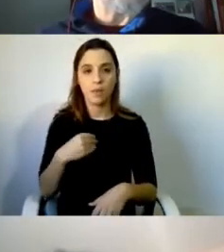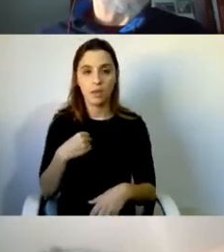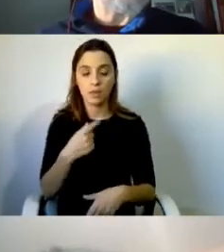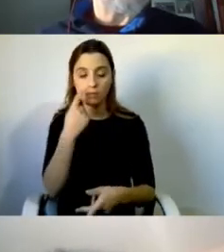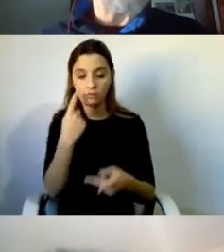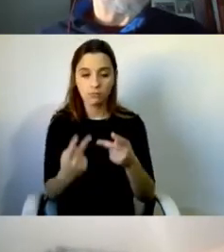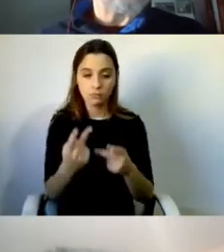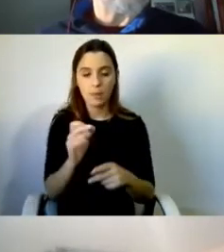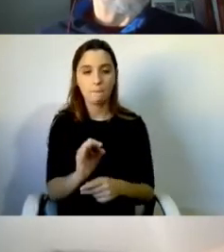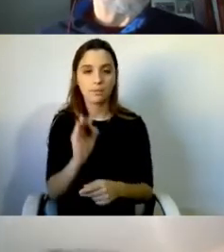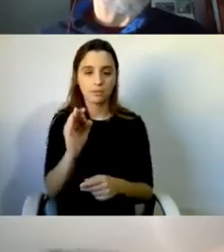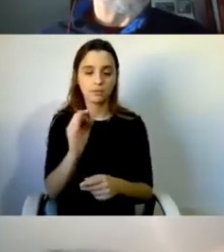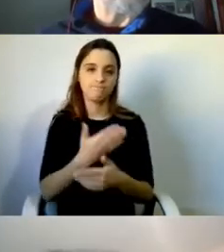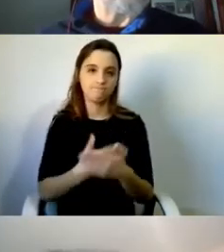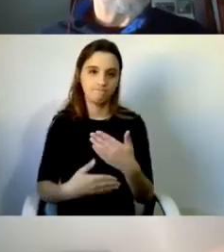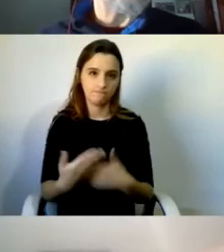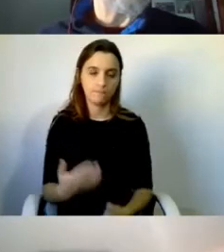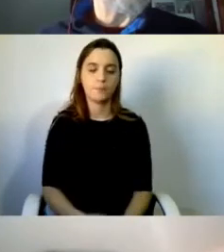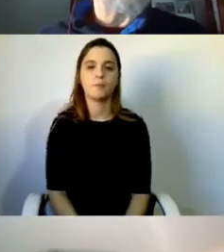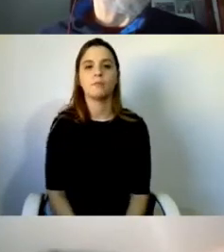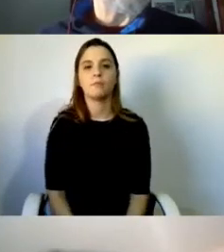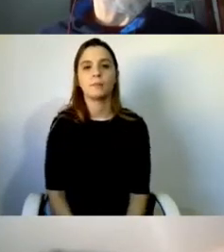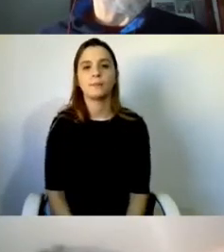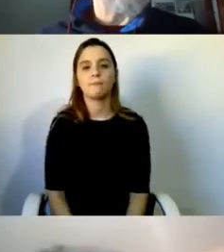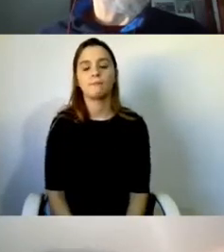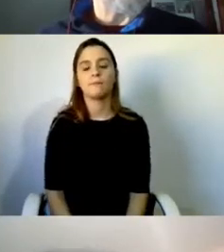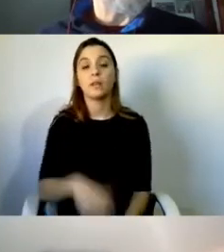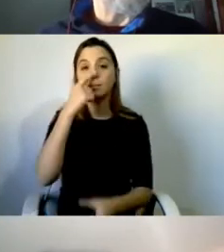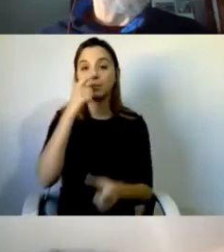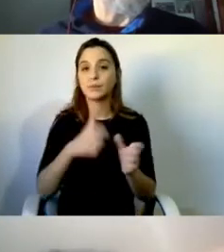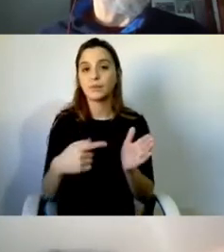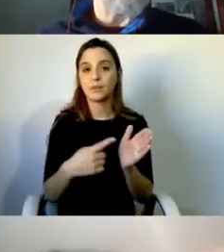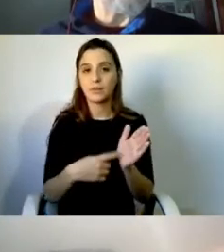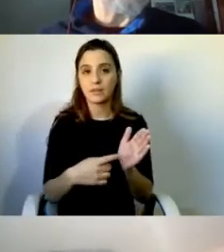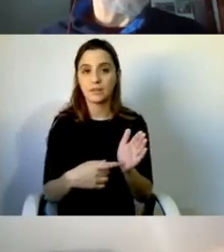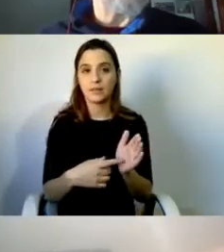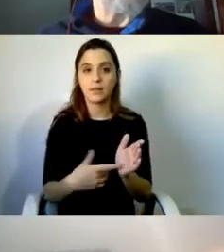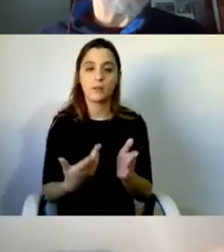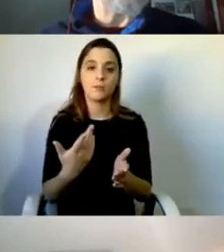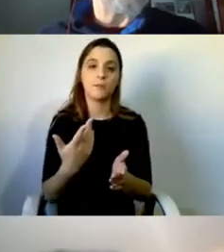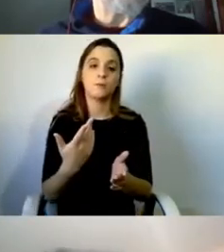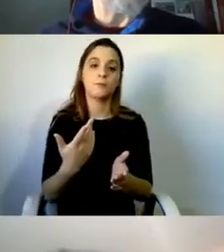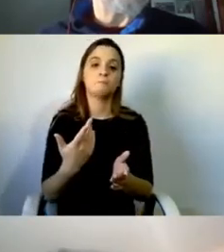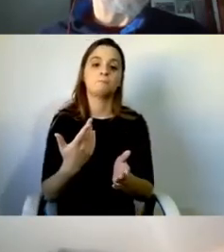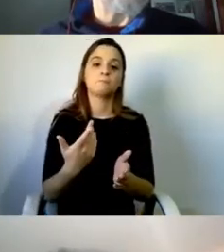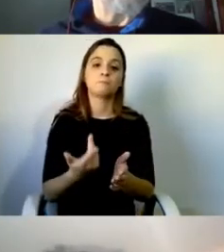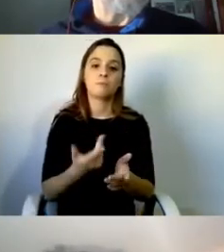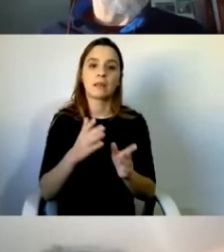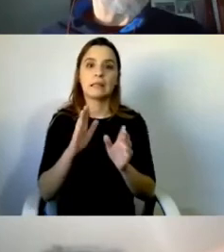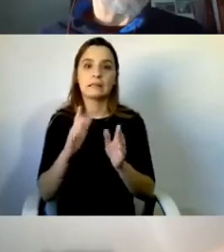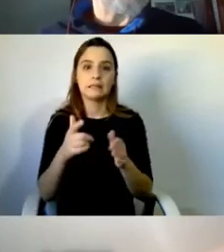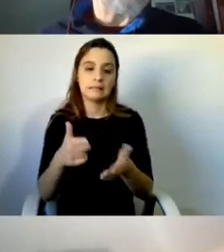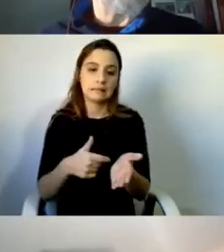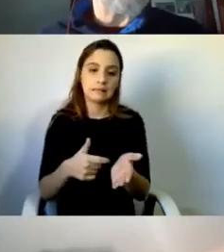People with the lowest dependency needs are given 2 hours a day. The next level